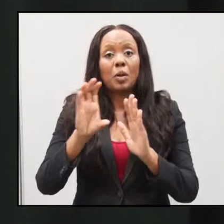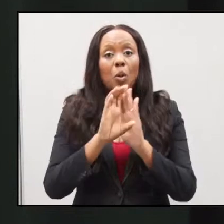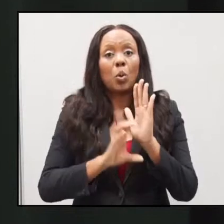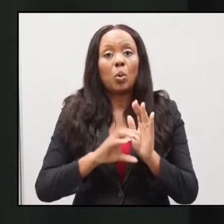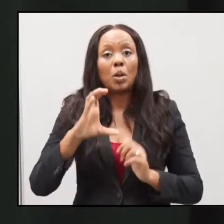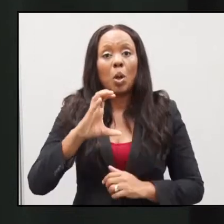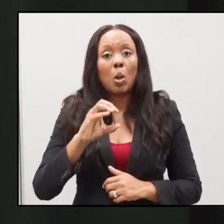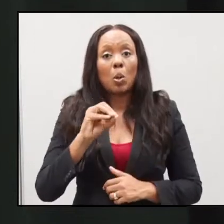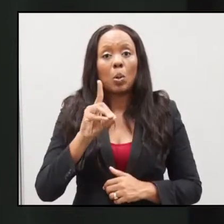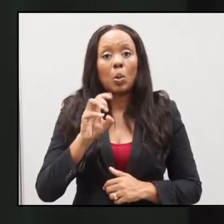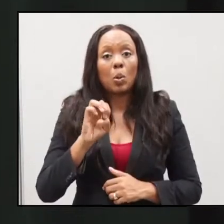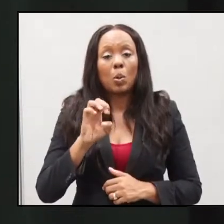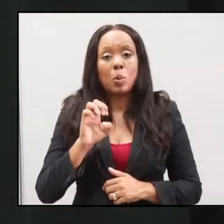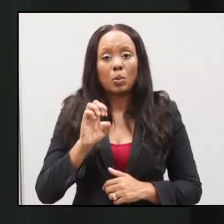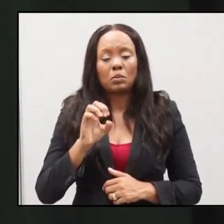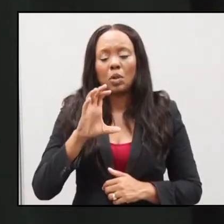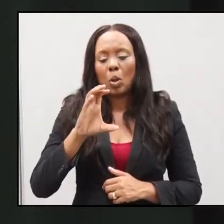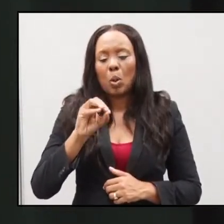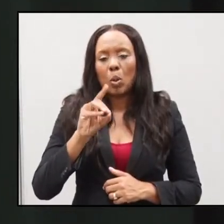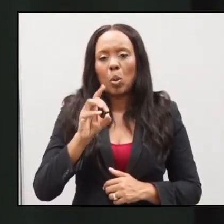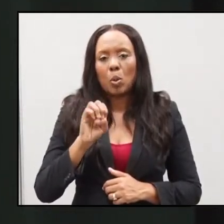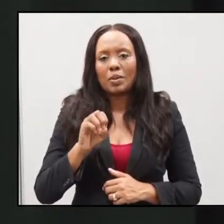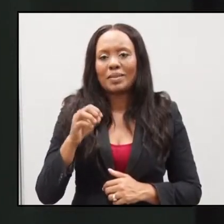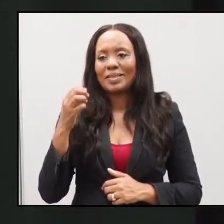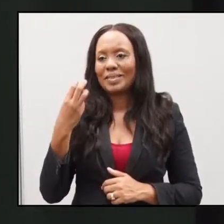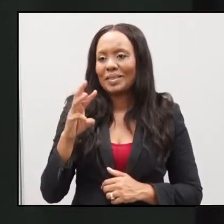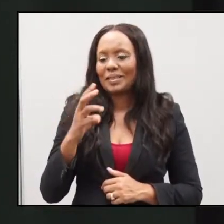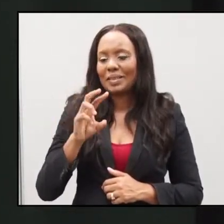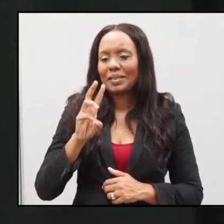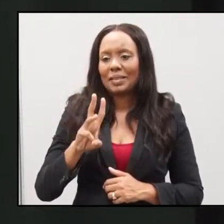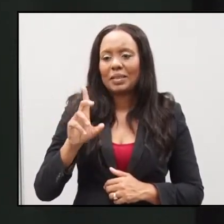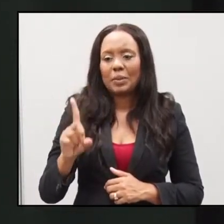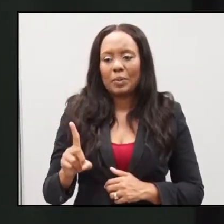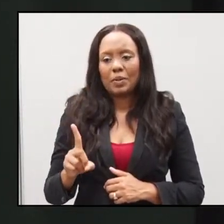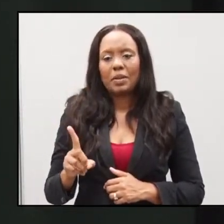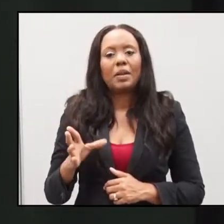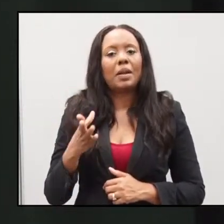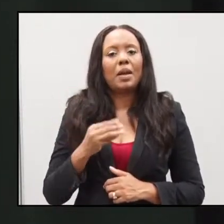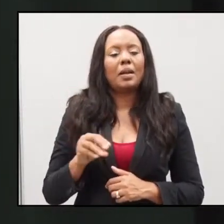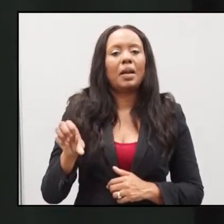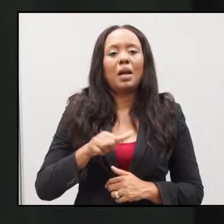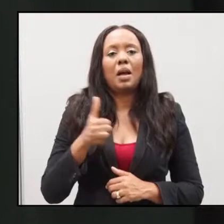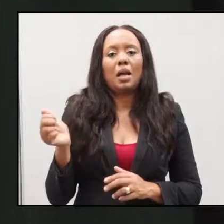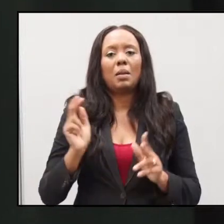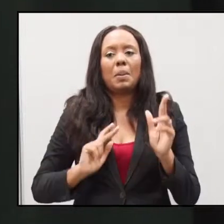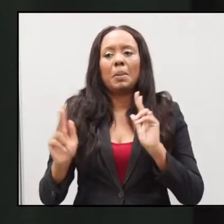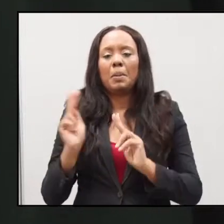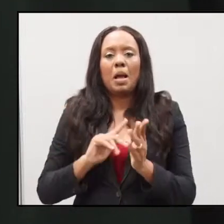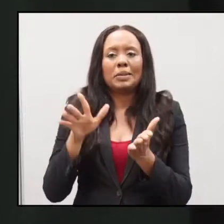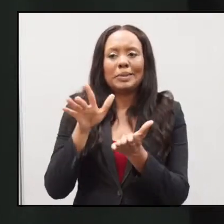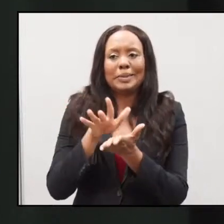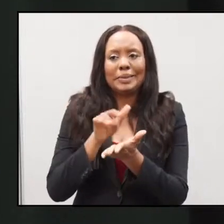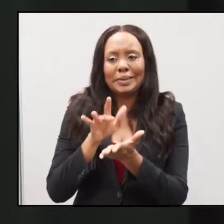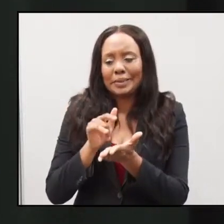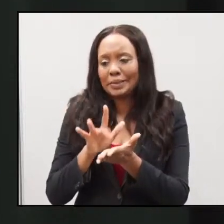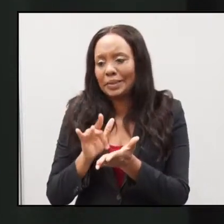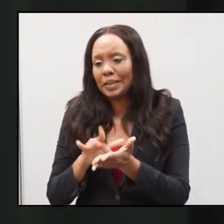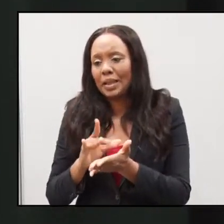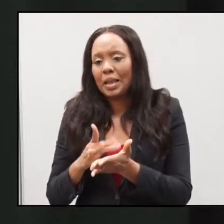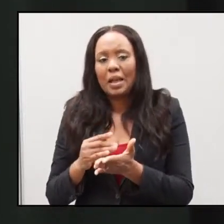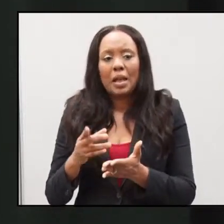standard by which all others managed, exploited, and